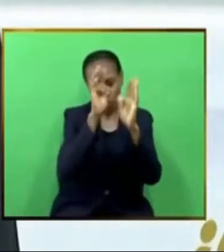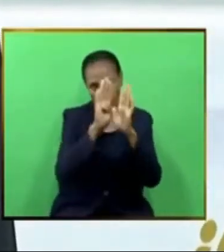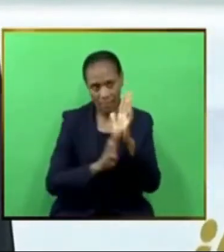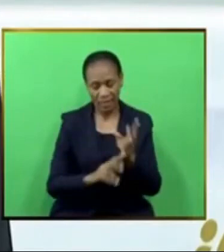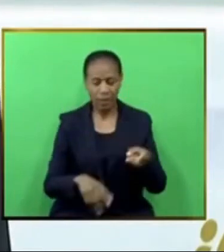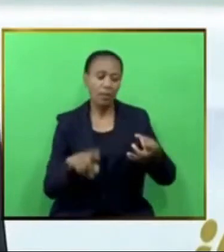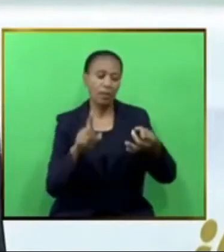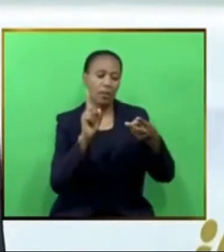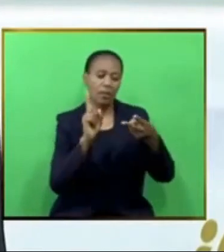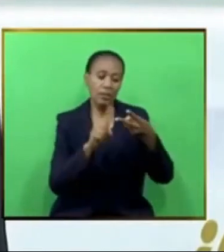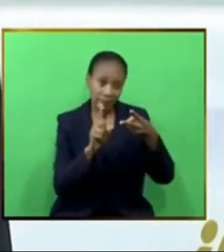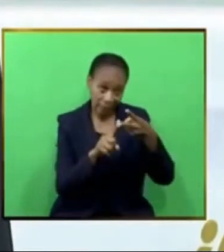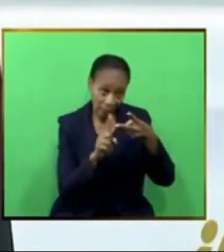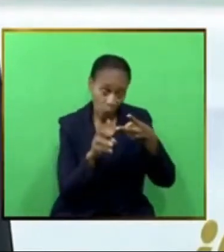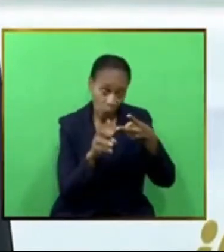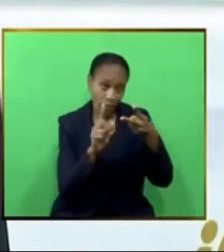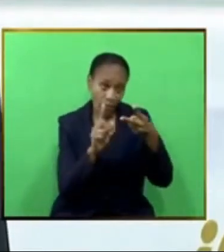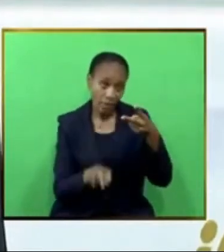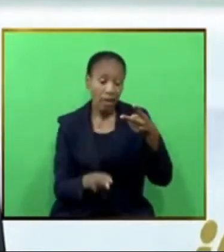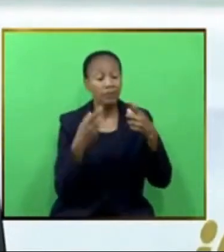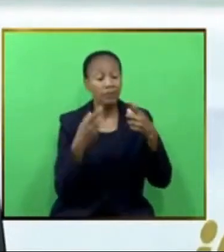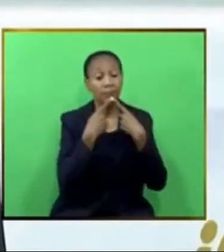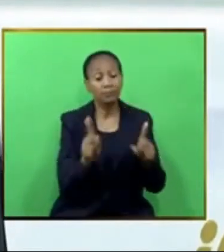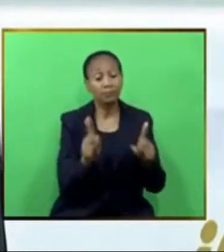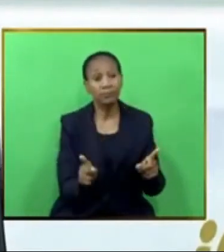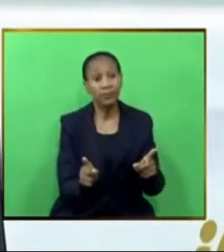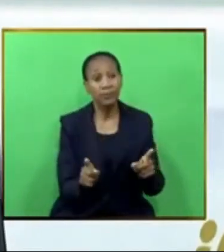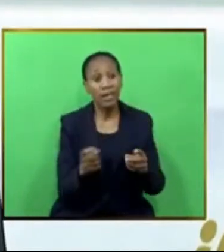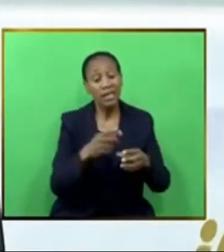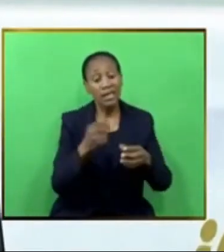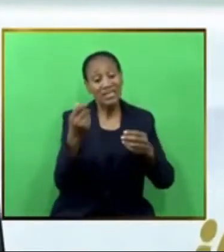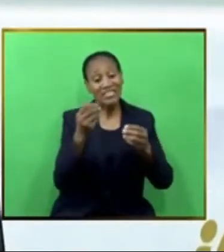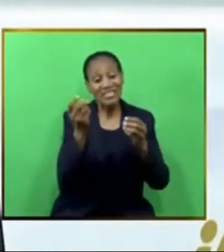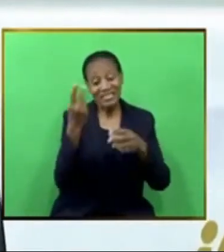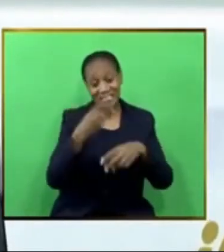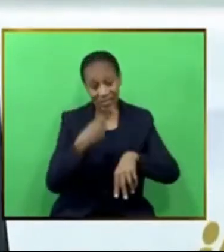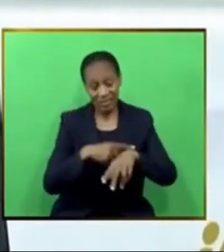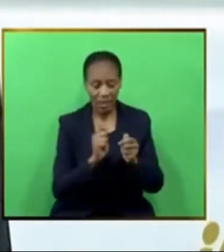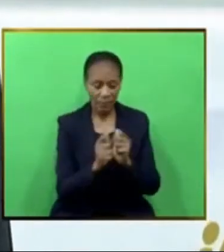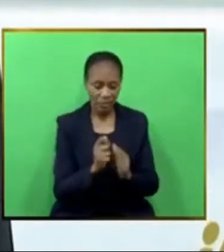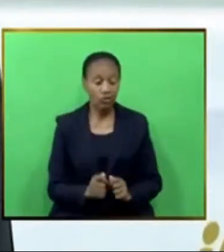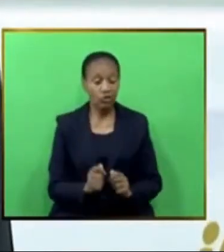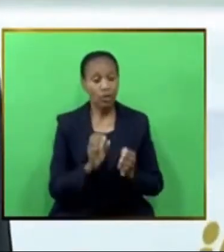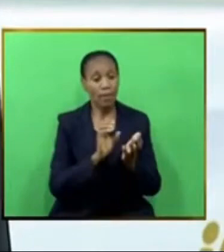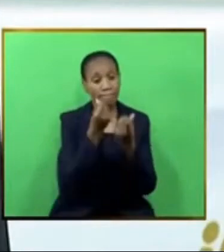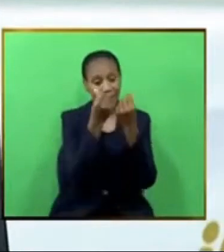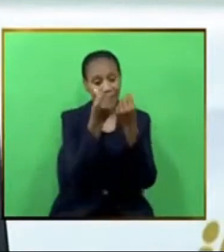The second order: introduction, second adjustment appropriation